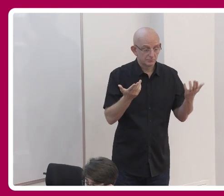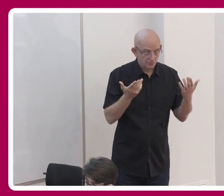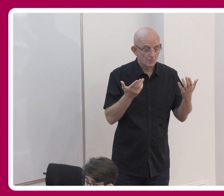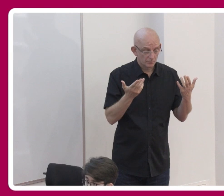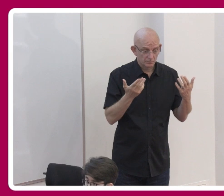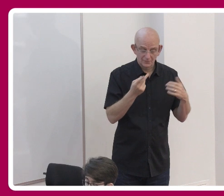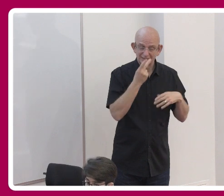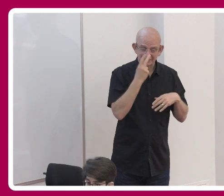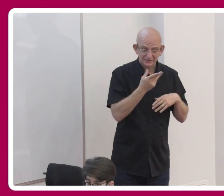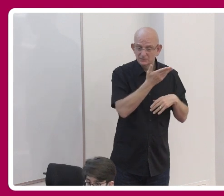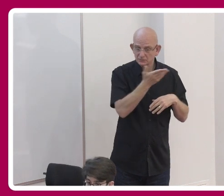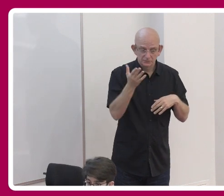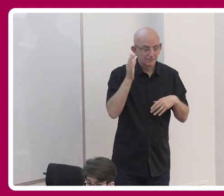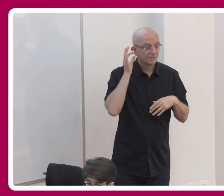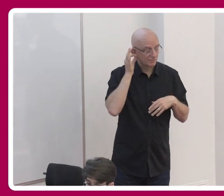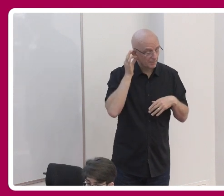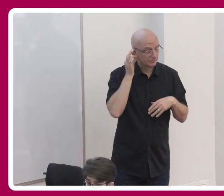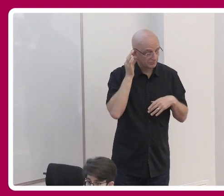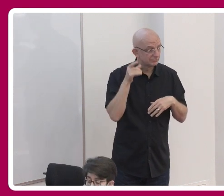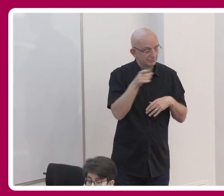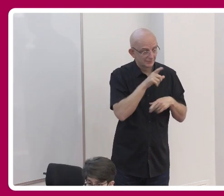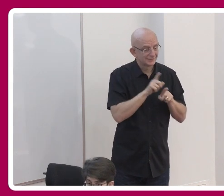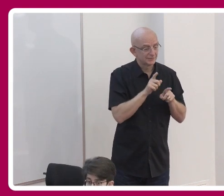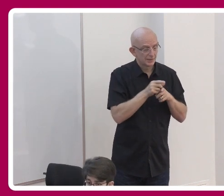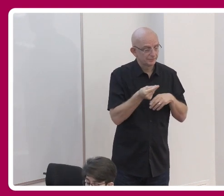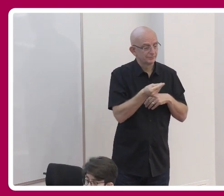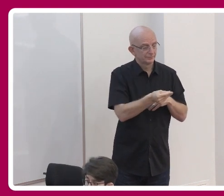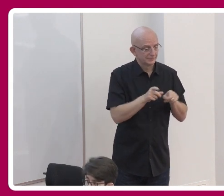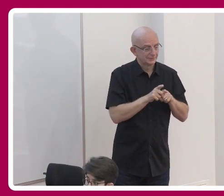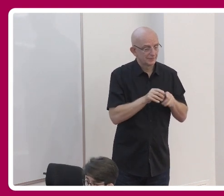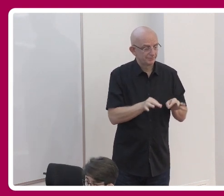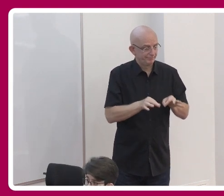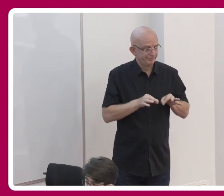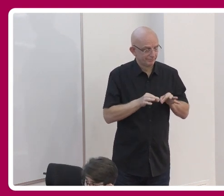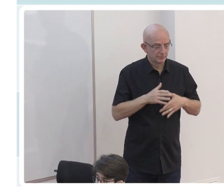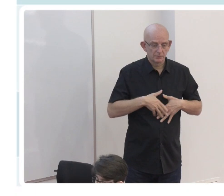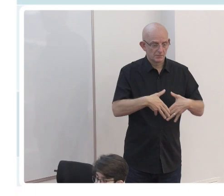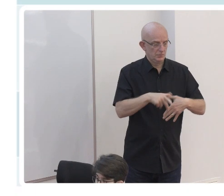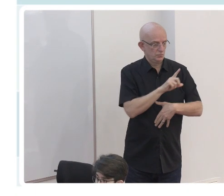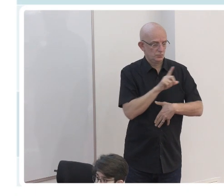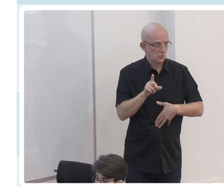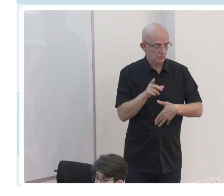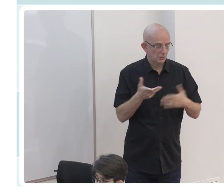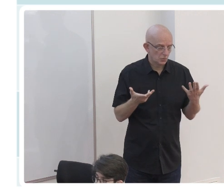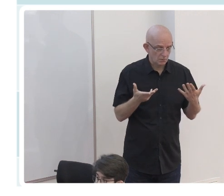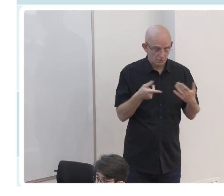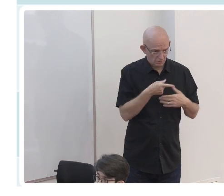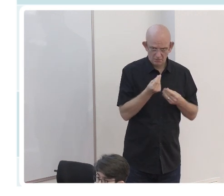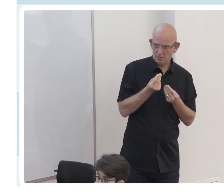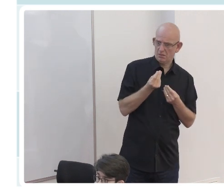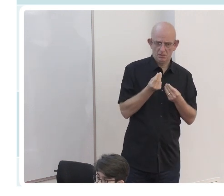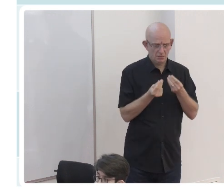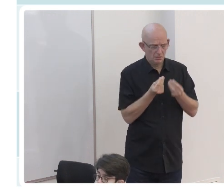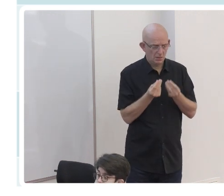Teresa's presentation earlier today about the specific harms that women with disabilities face in terms